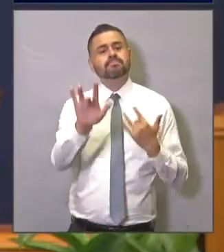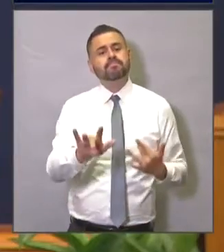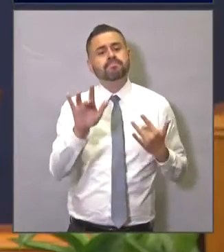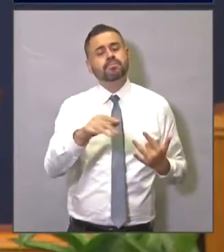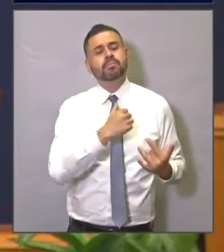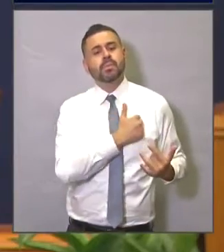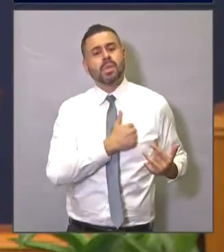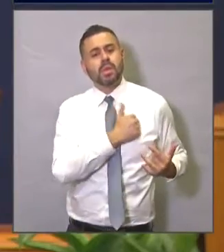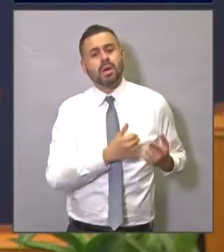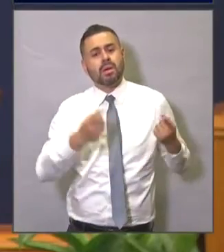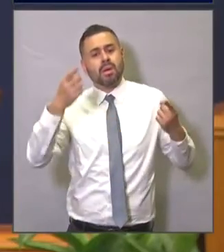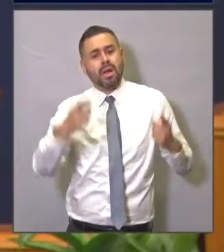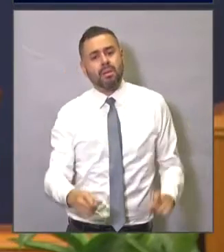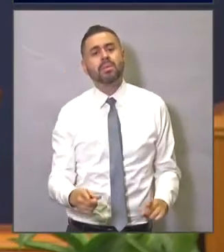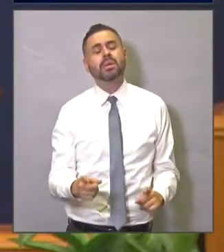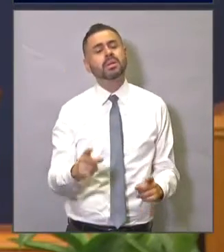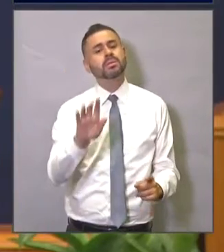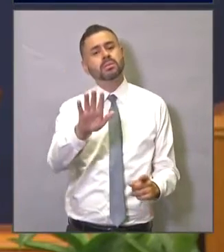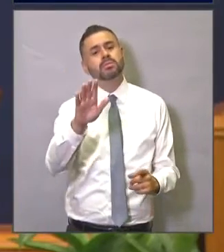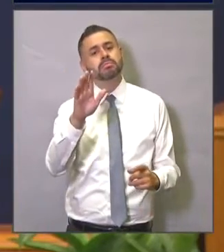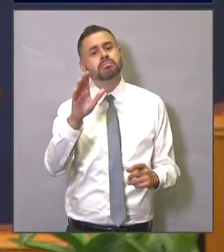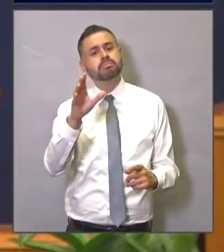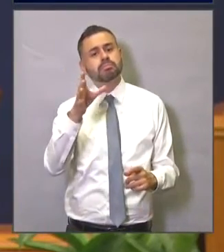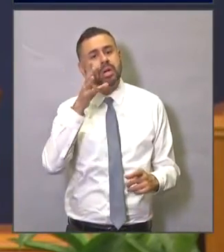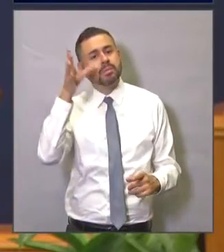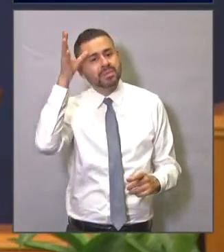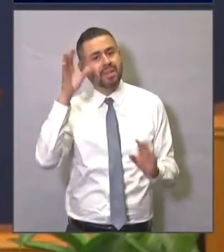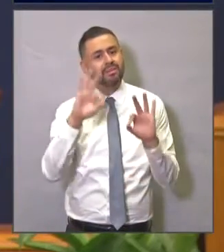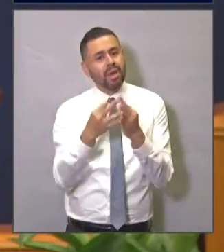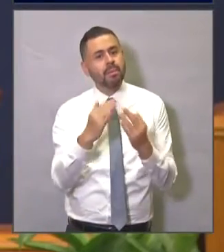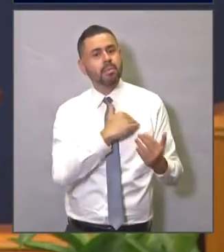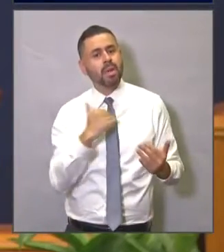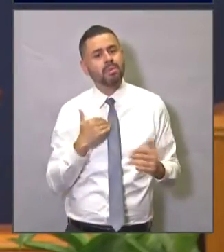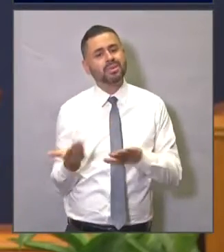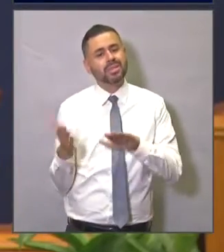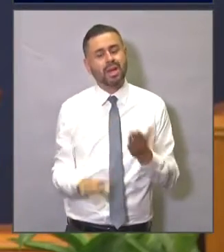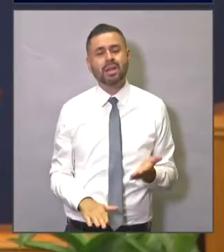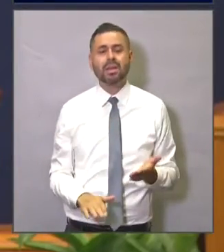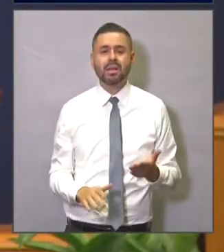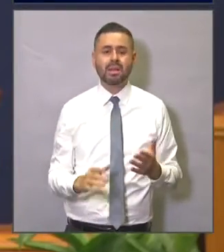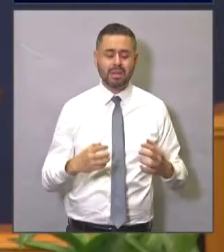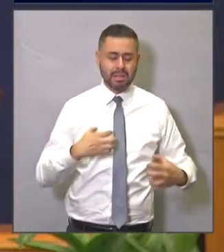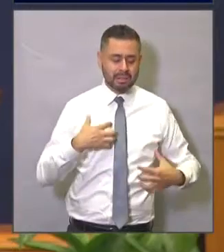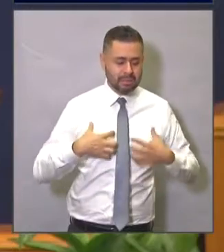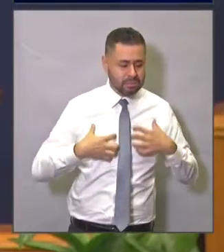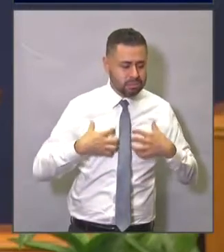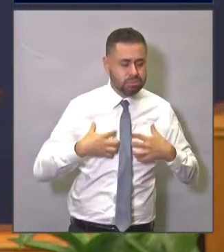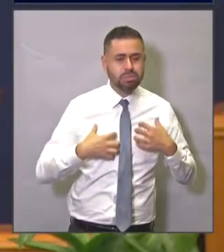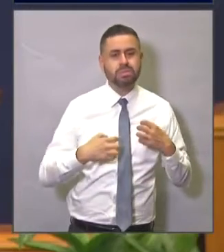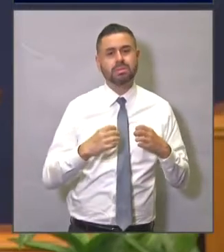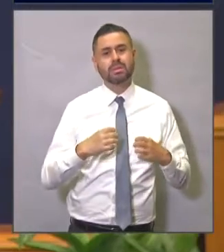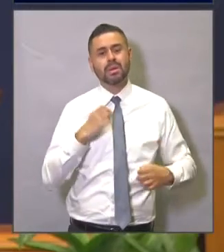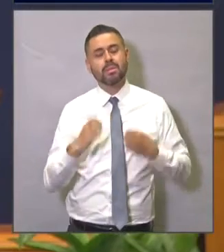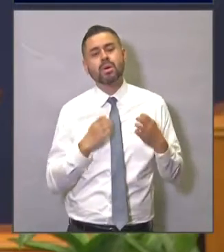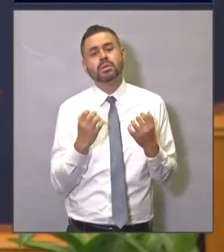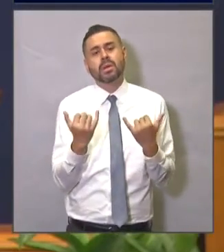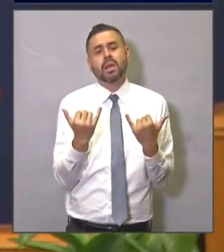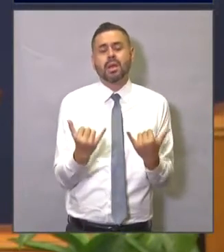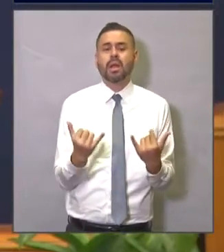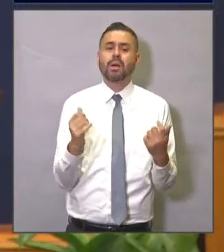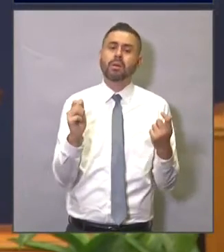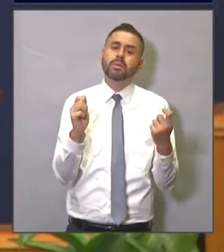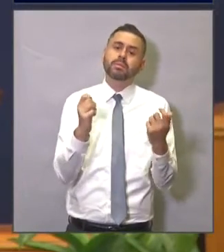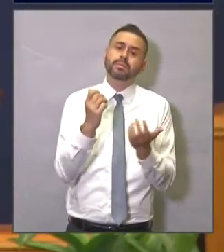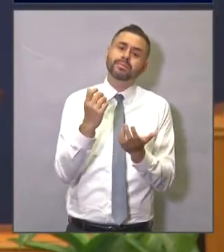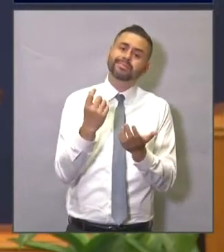as to the frustration and fatigue and uncertainty and many other emotions that is facing everyone who has in